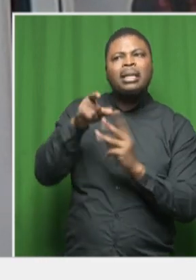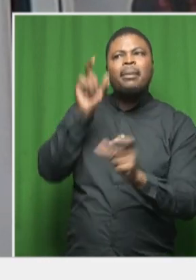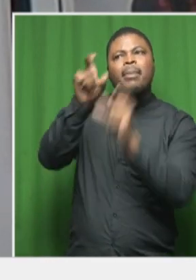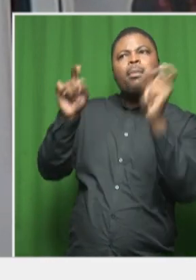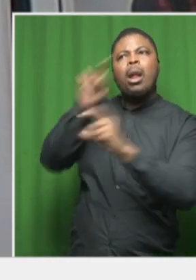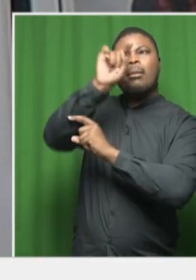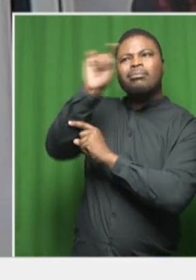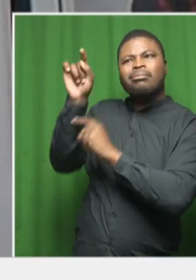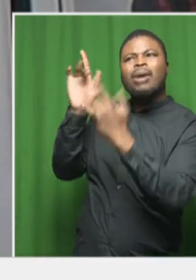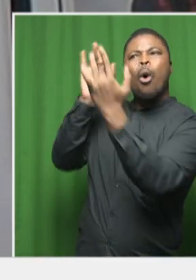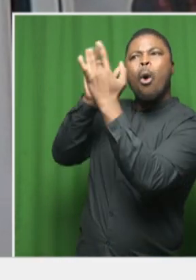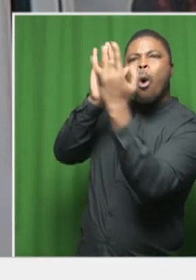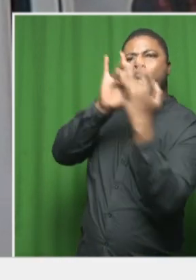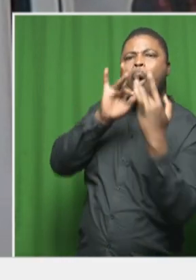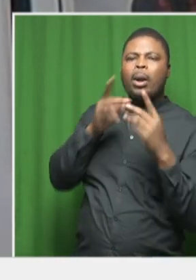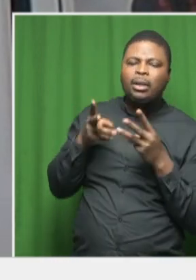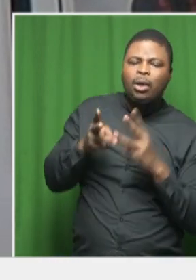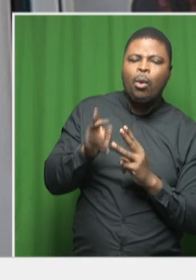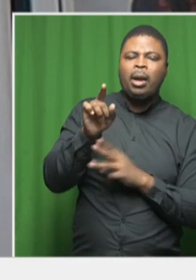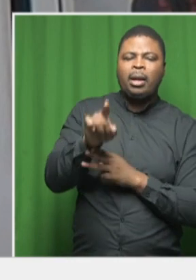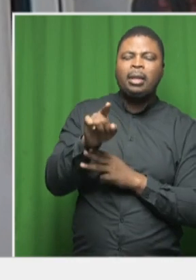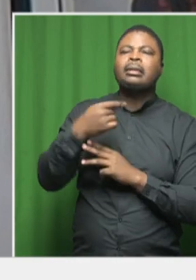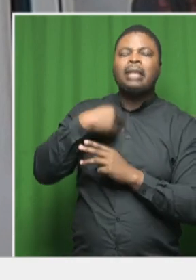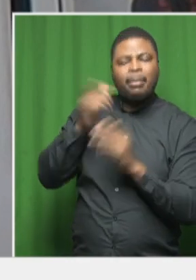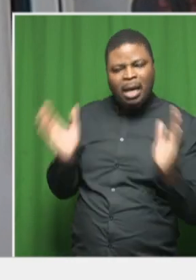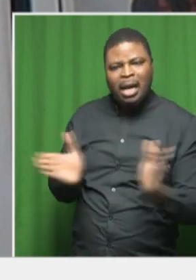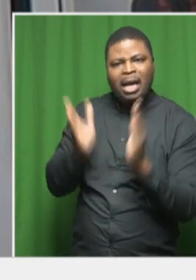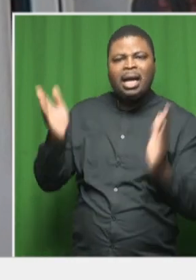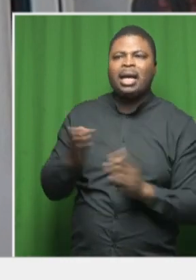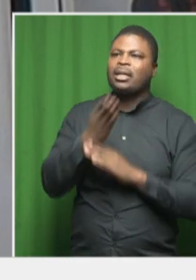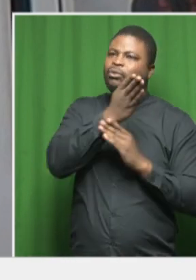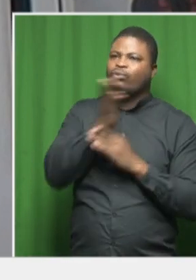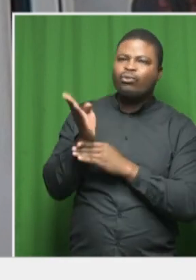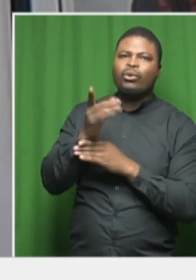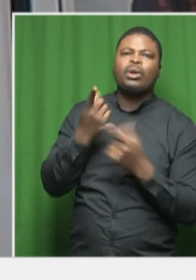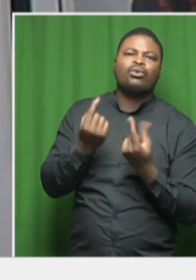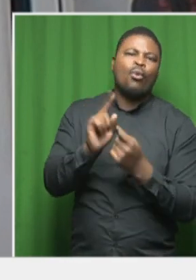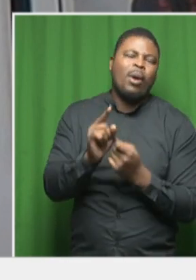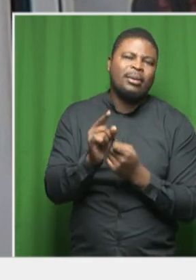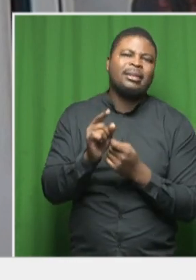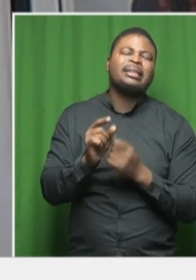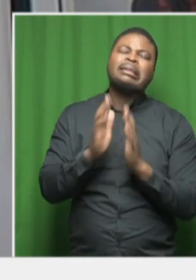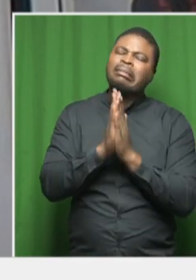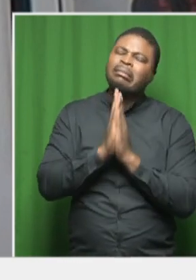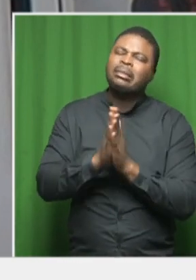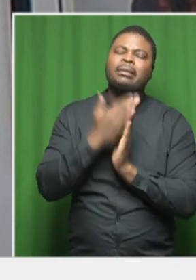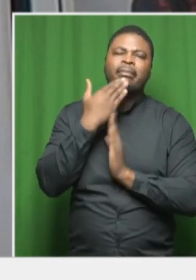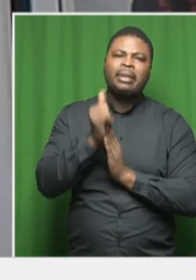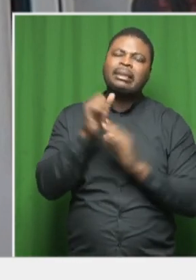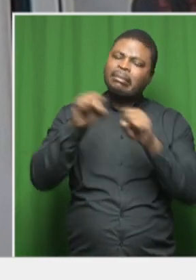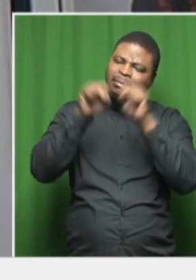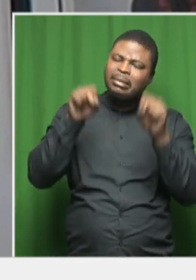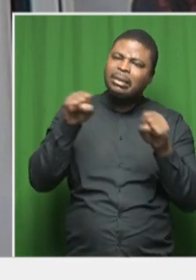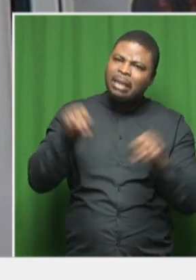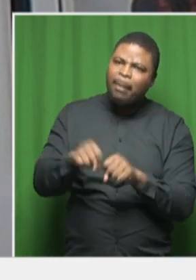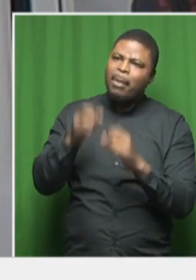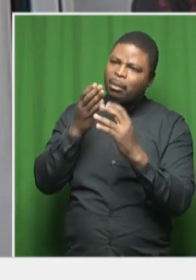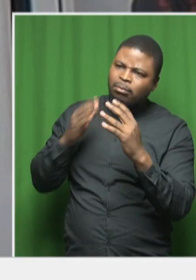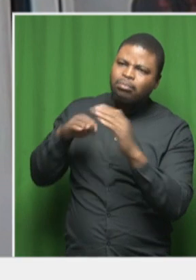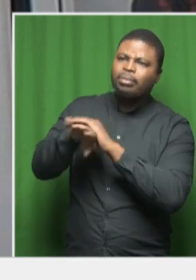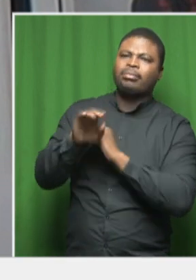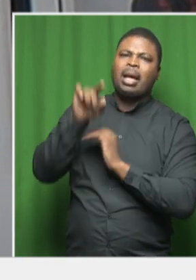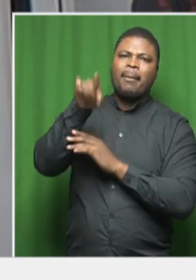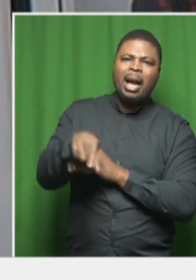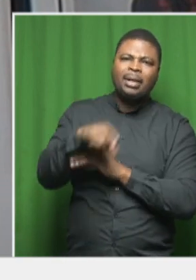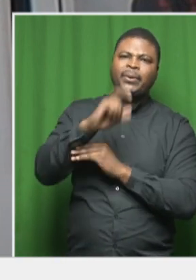people. I'm really encouraging you to just make use of it. If you think of it this